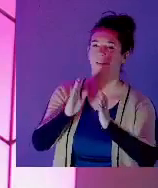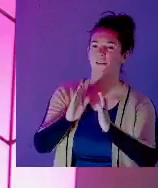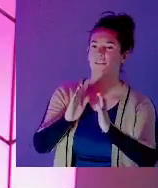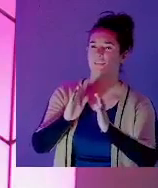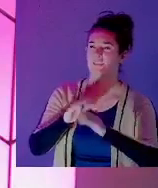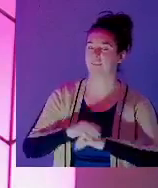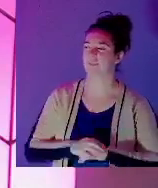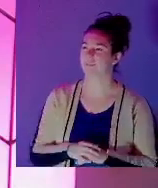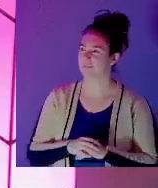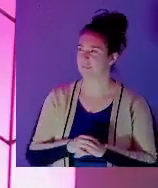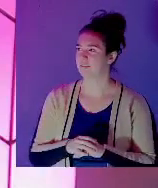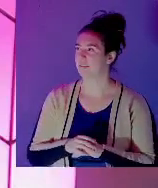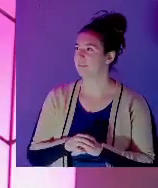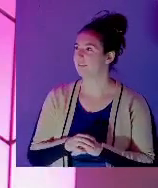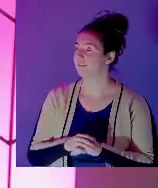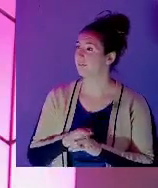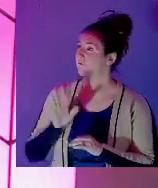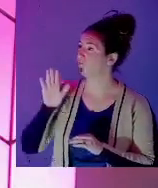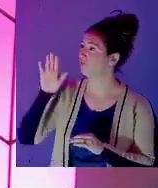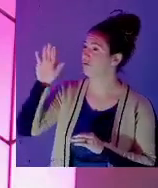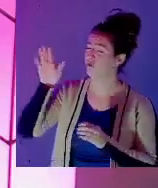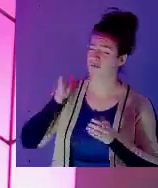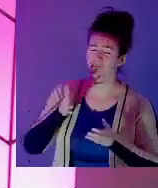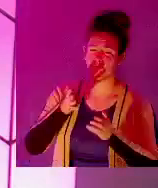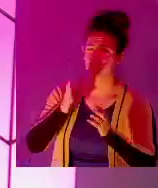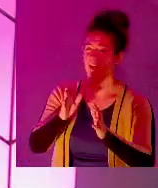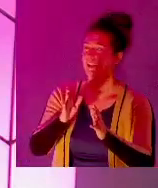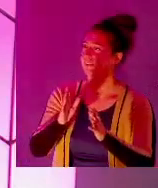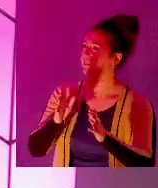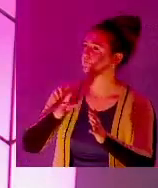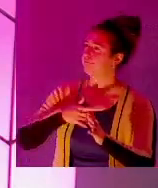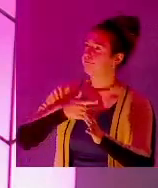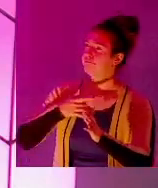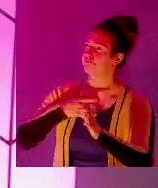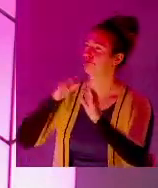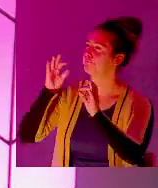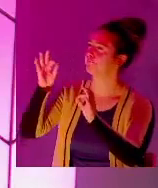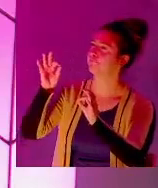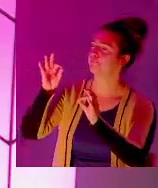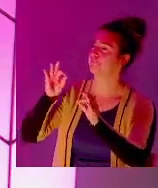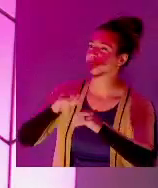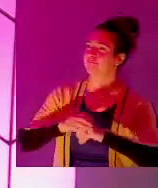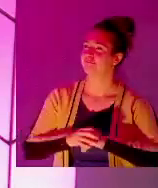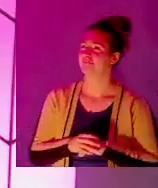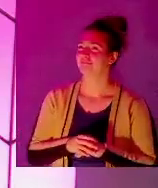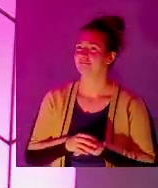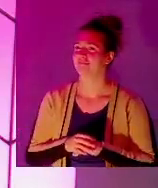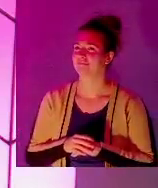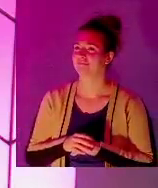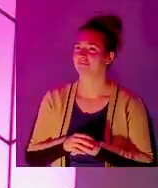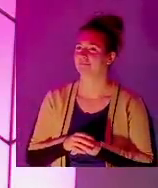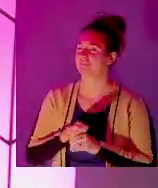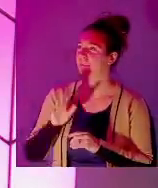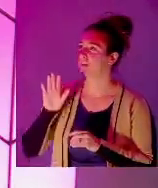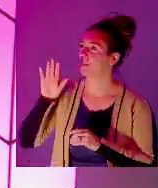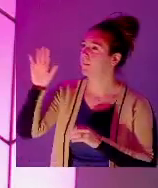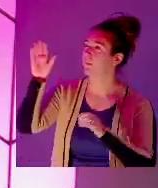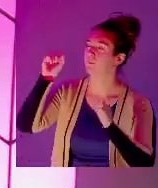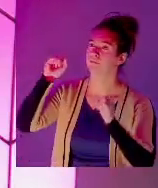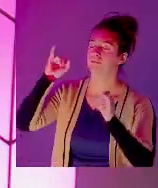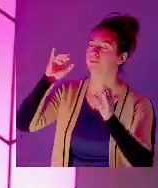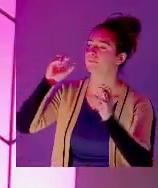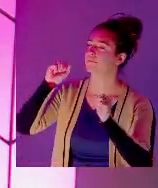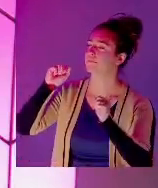are perfect in all of your ways. You are perfect in all of your